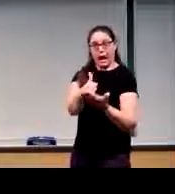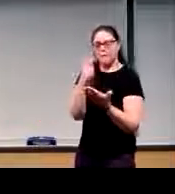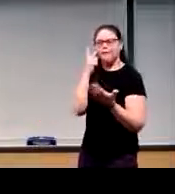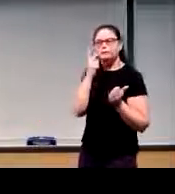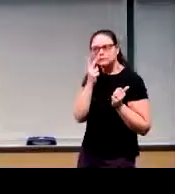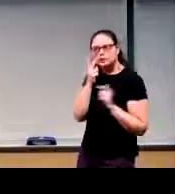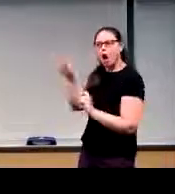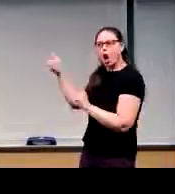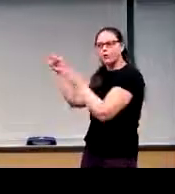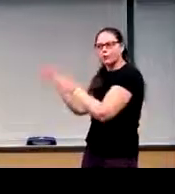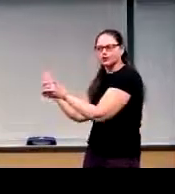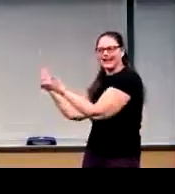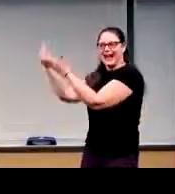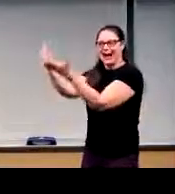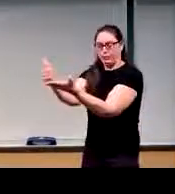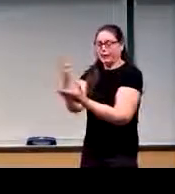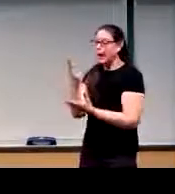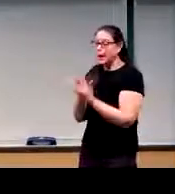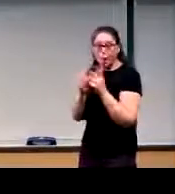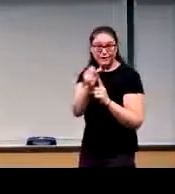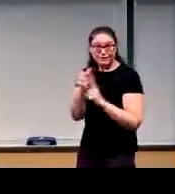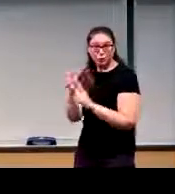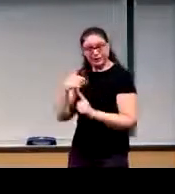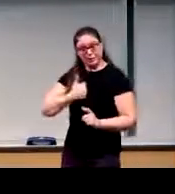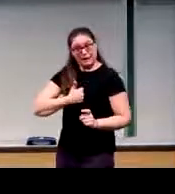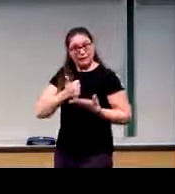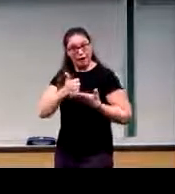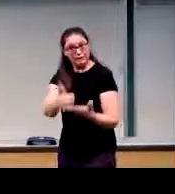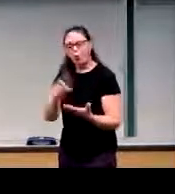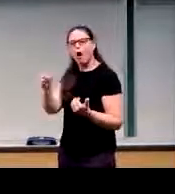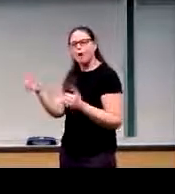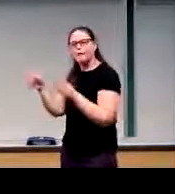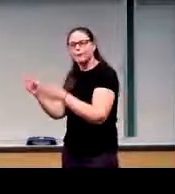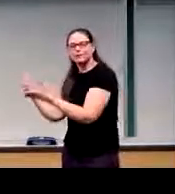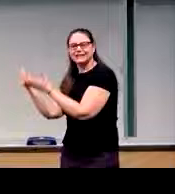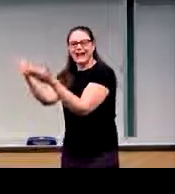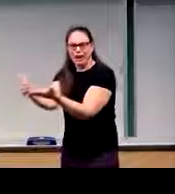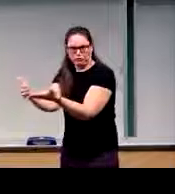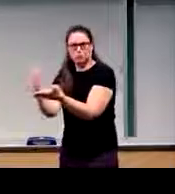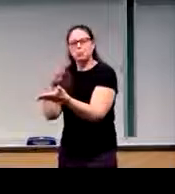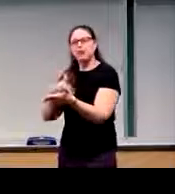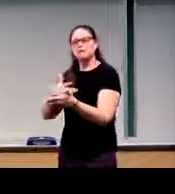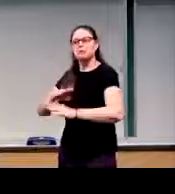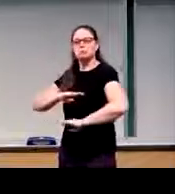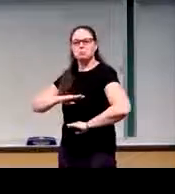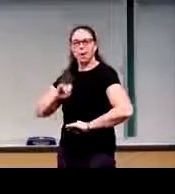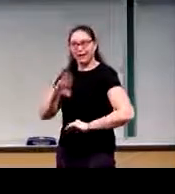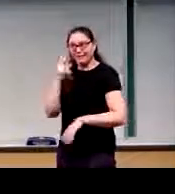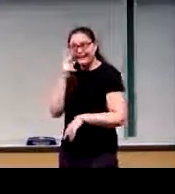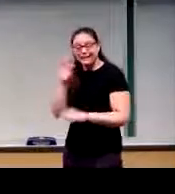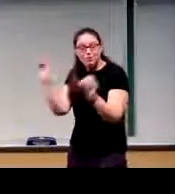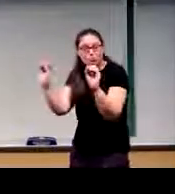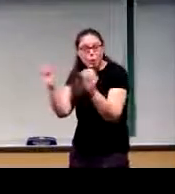more satisfied in both of these cases than when the person is not being helped at all,